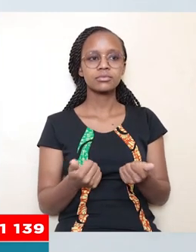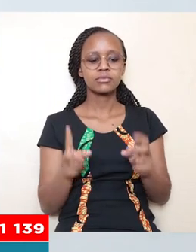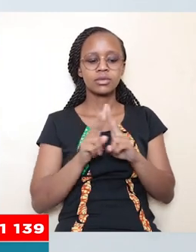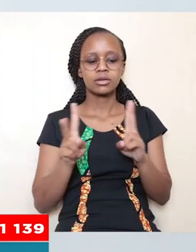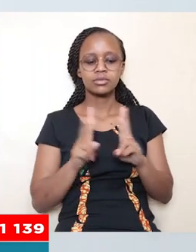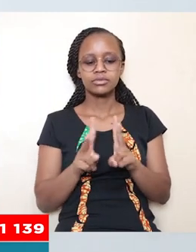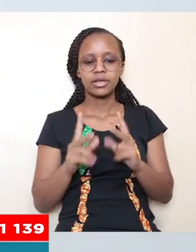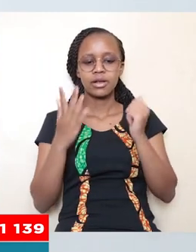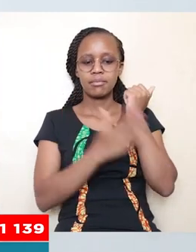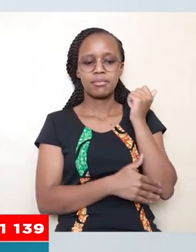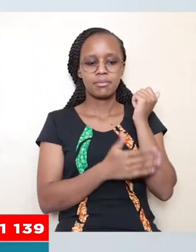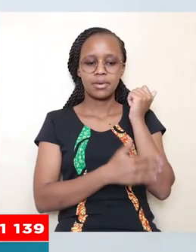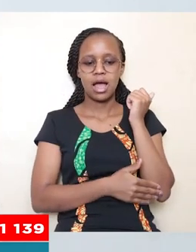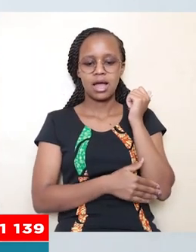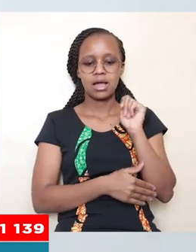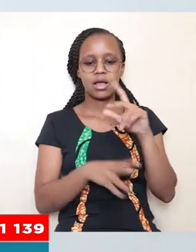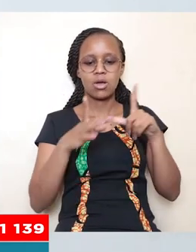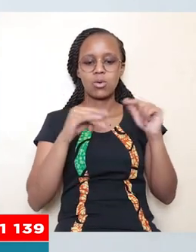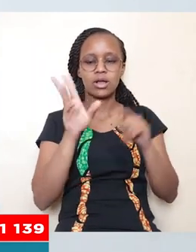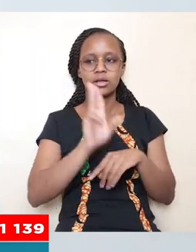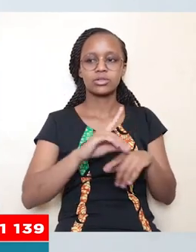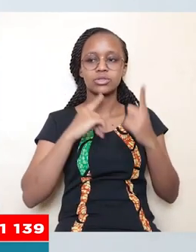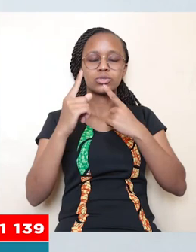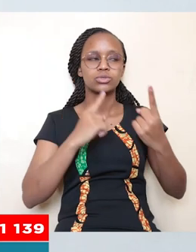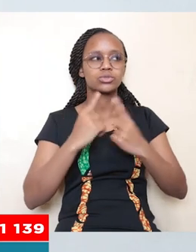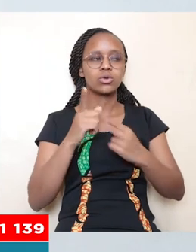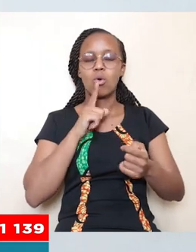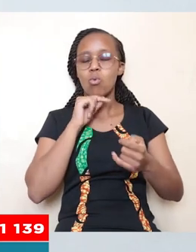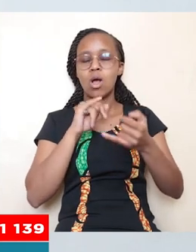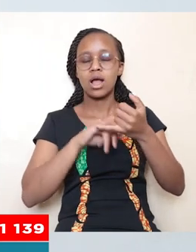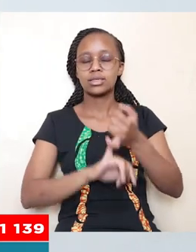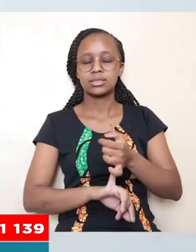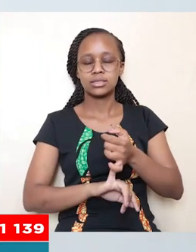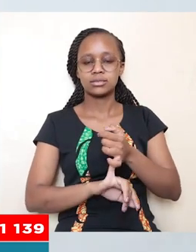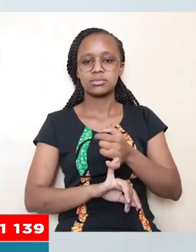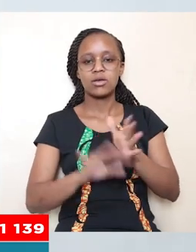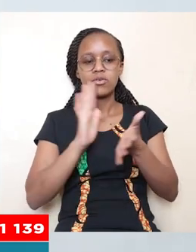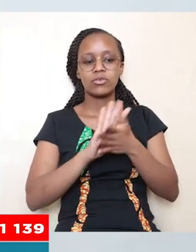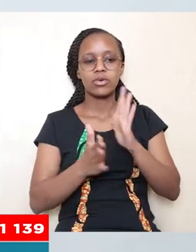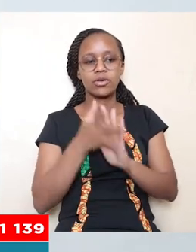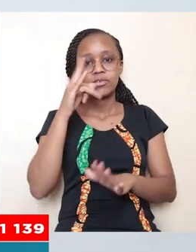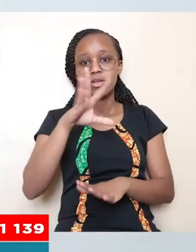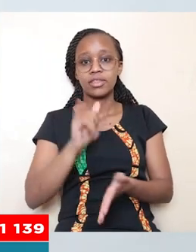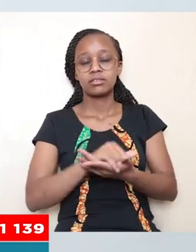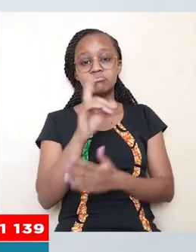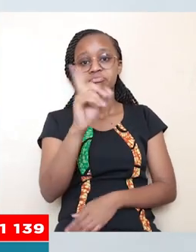very unkind and uncivil word you spoke to your husband because he may never forgive you for that.